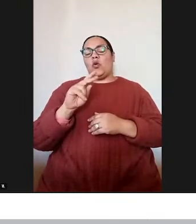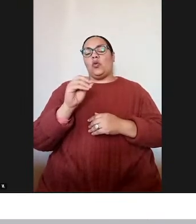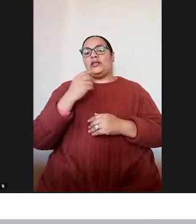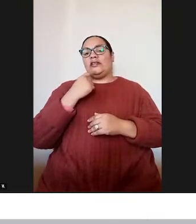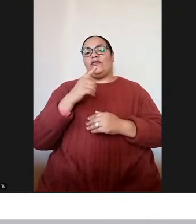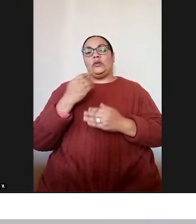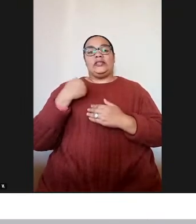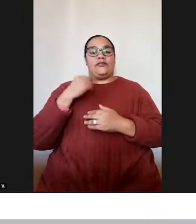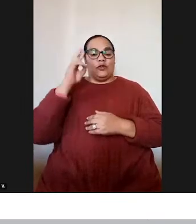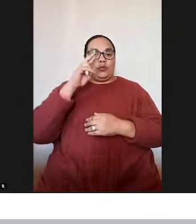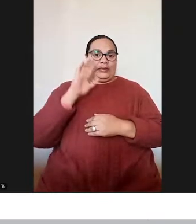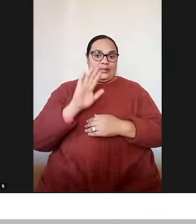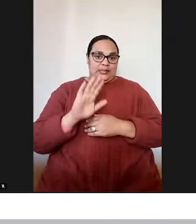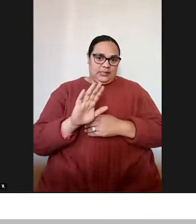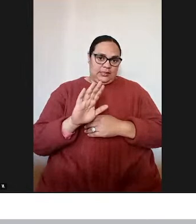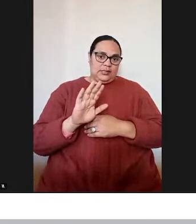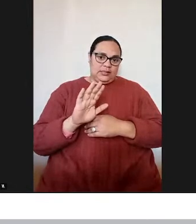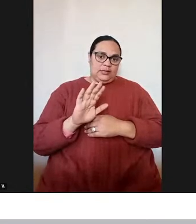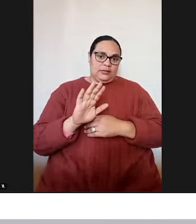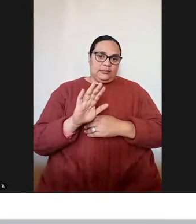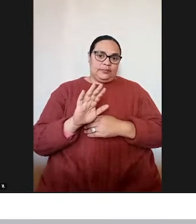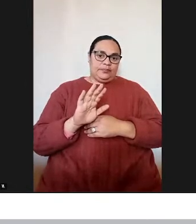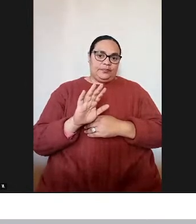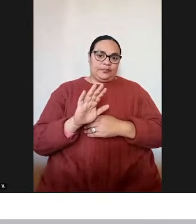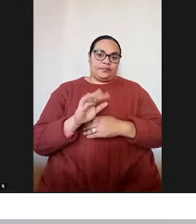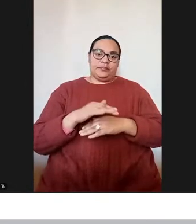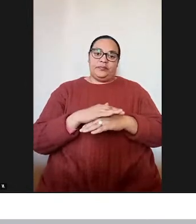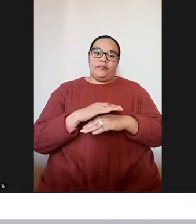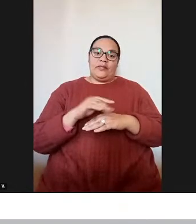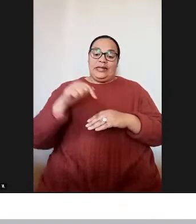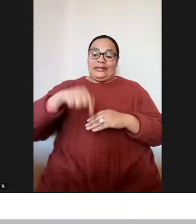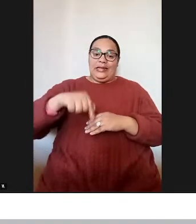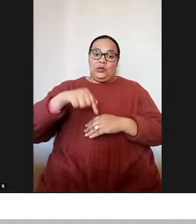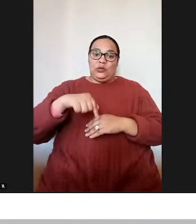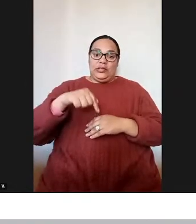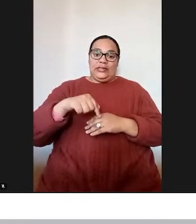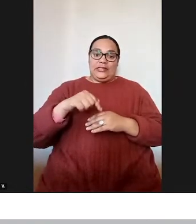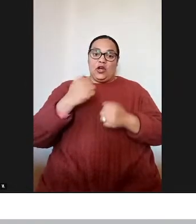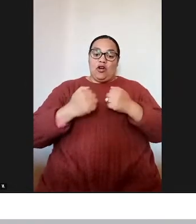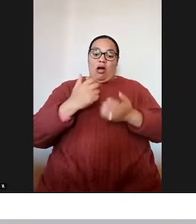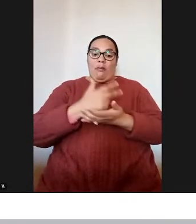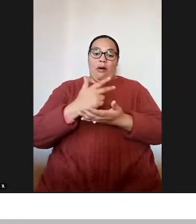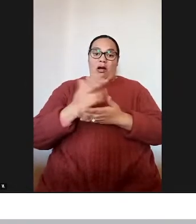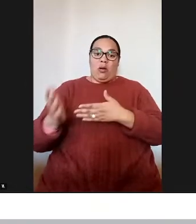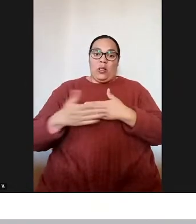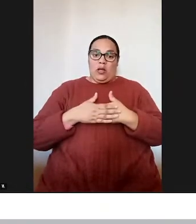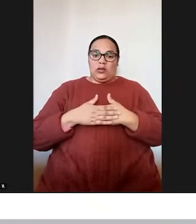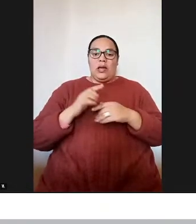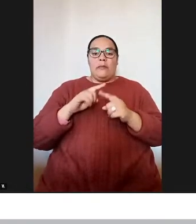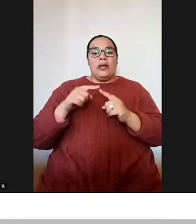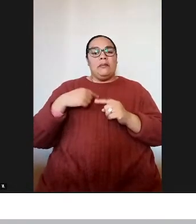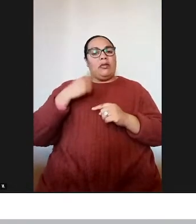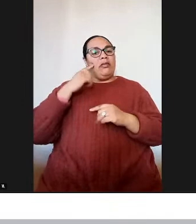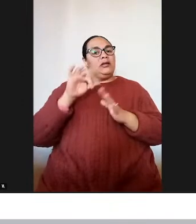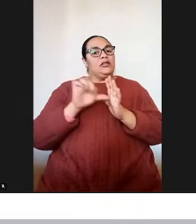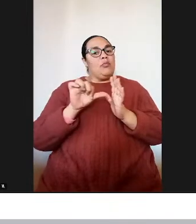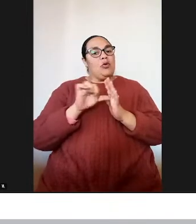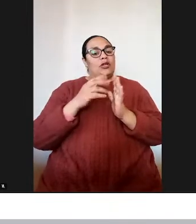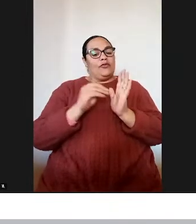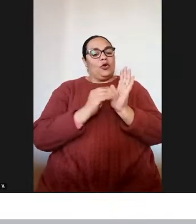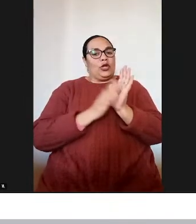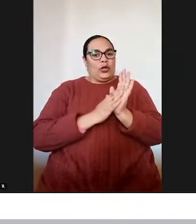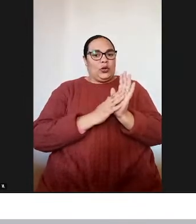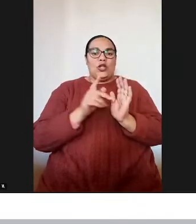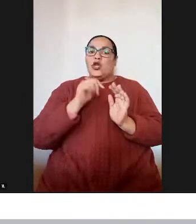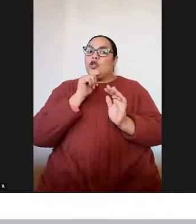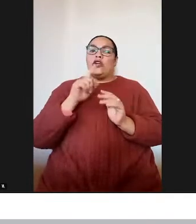reasons the basement has been closed, but I think it's important for the record that in fact it's not for